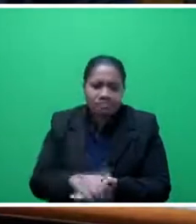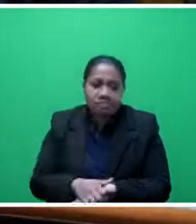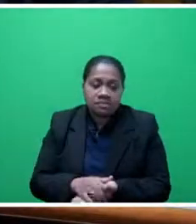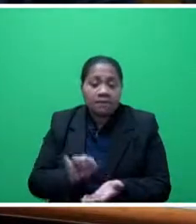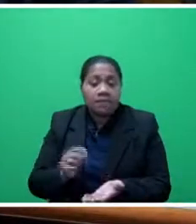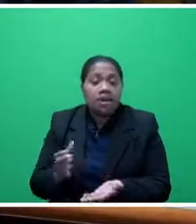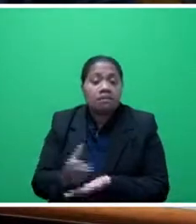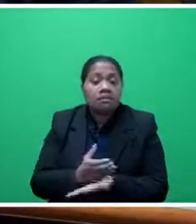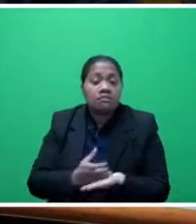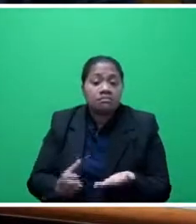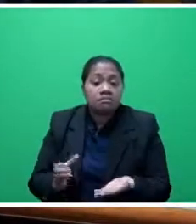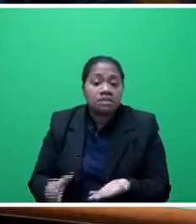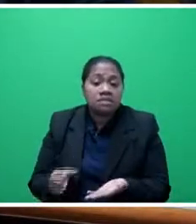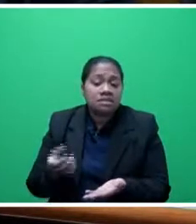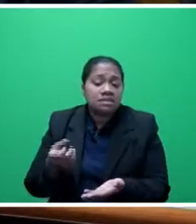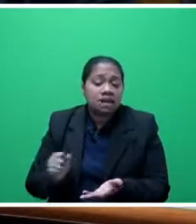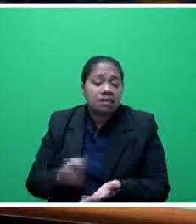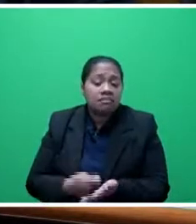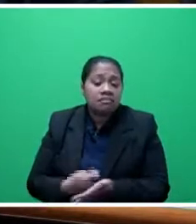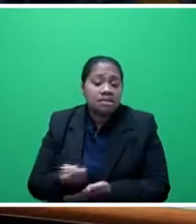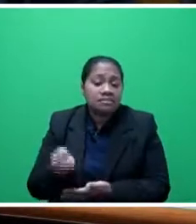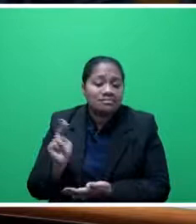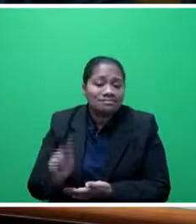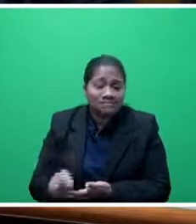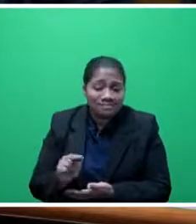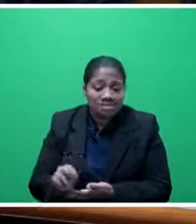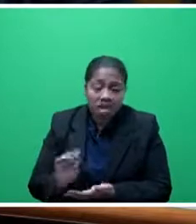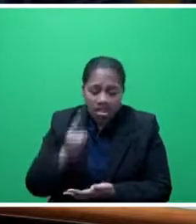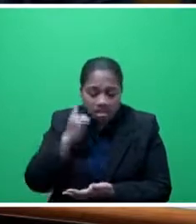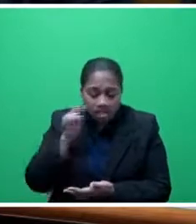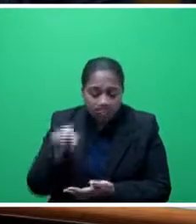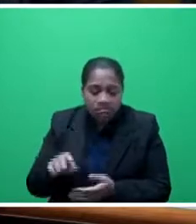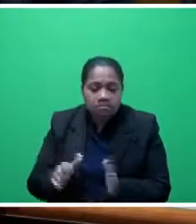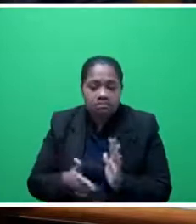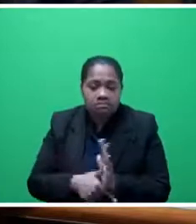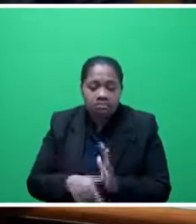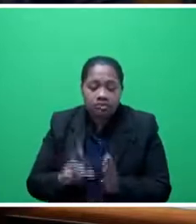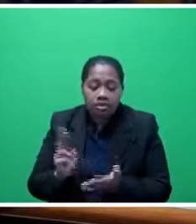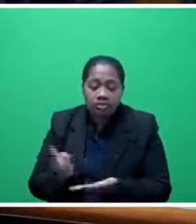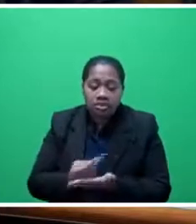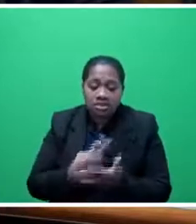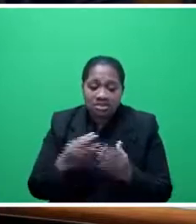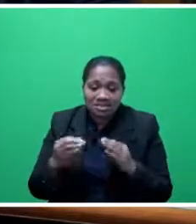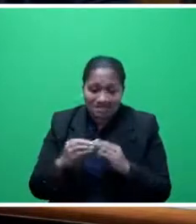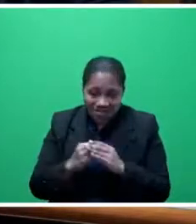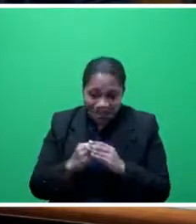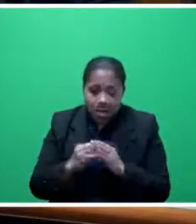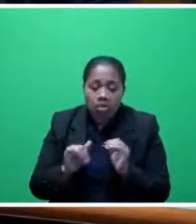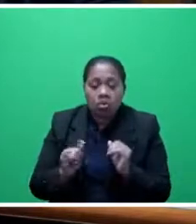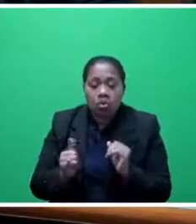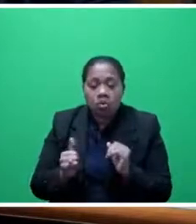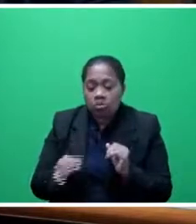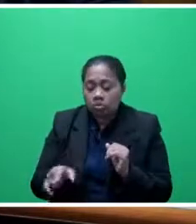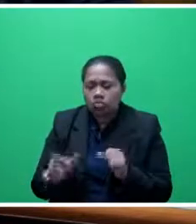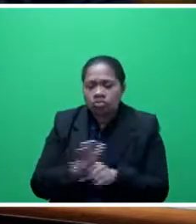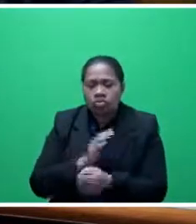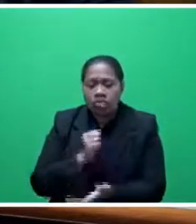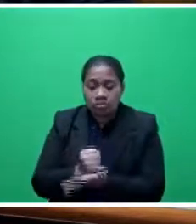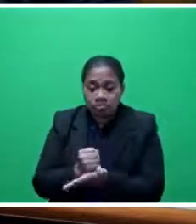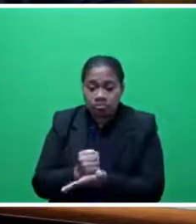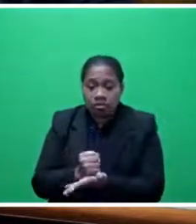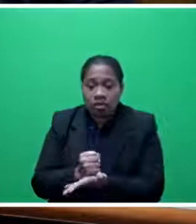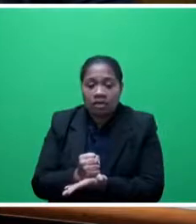customers will still have to pay. And I think this is the time that the Reserve Bank ought to ensure